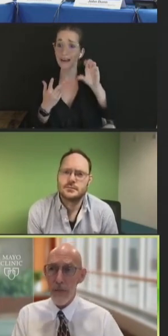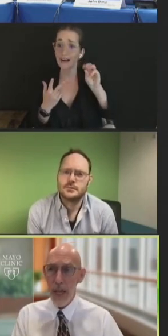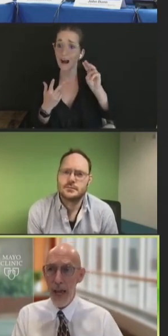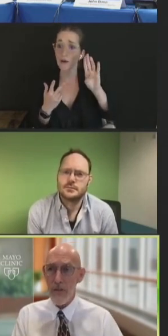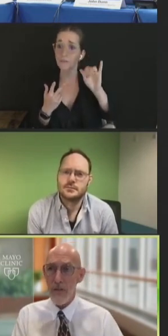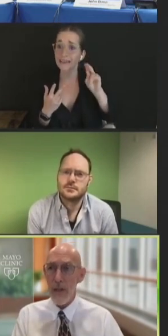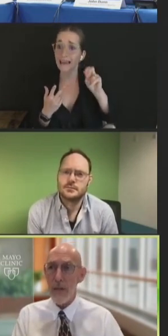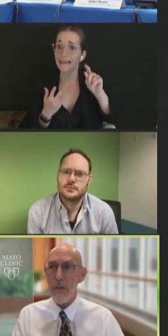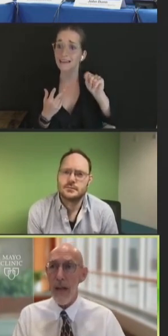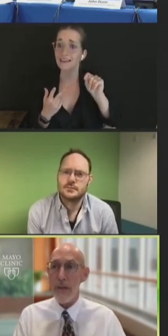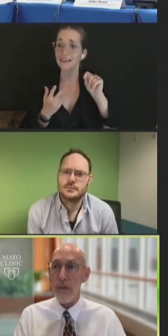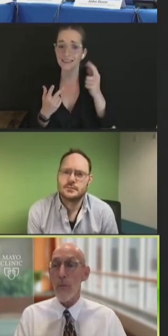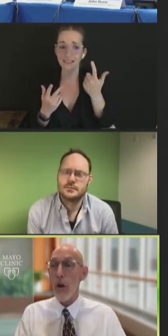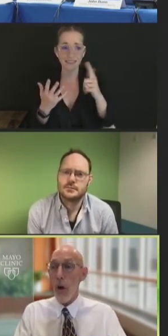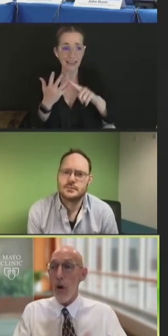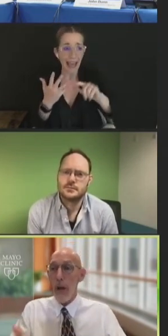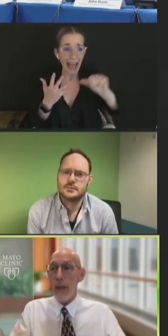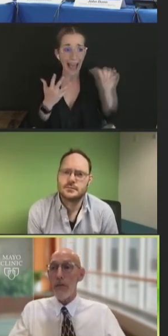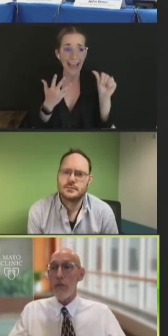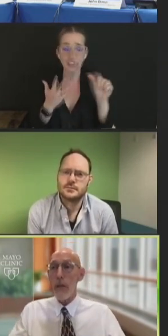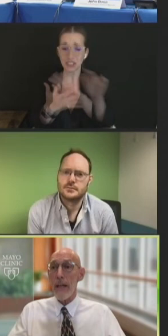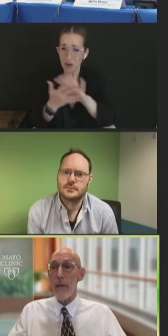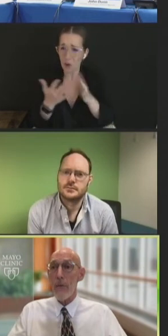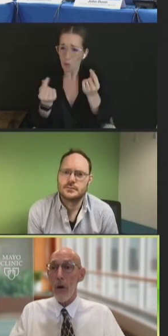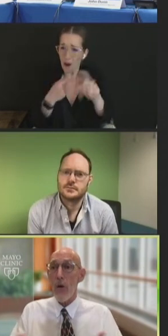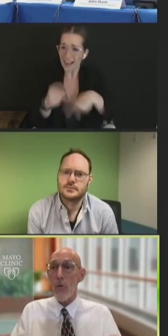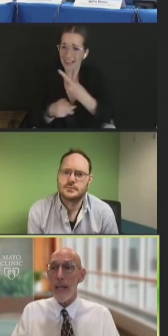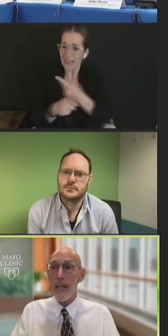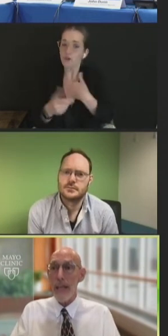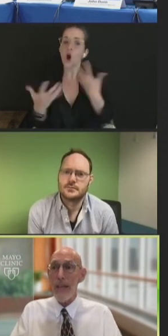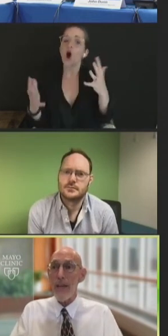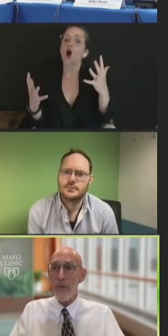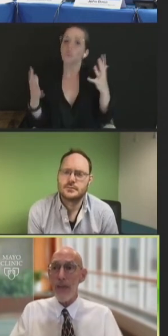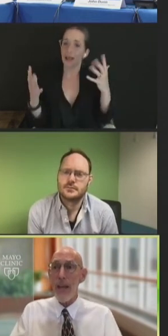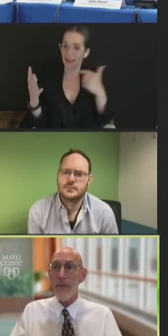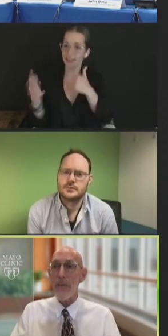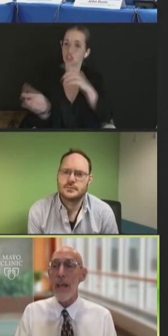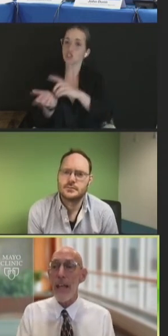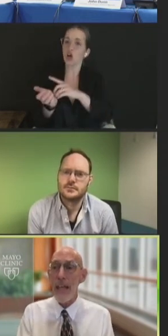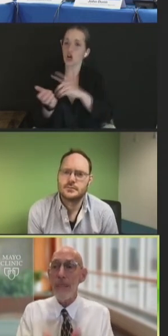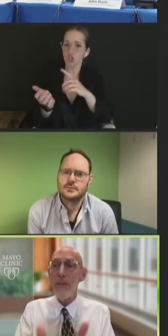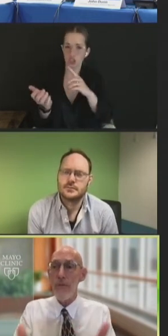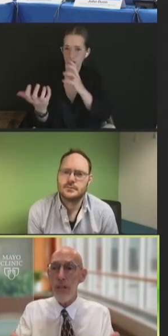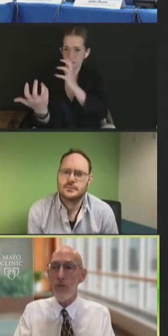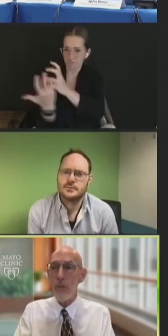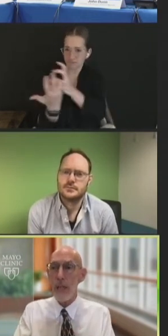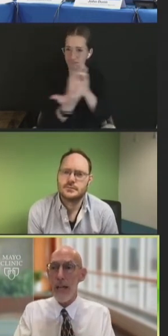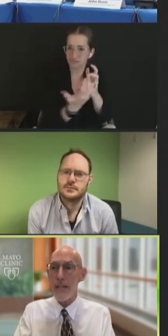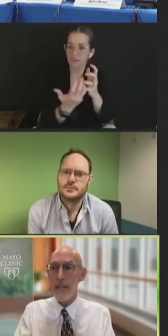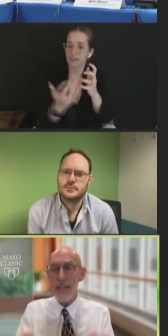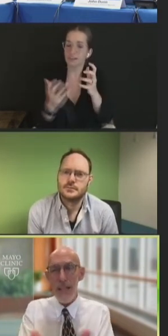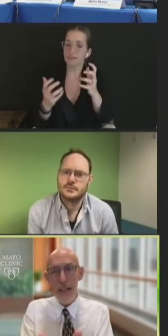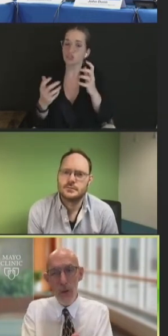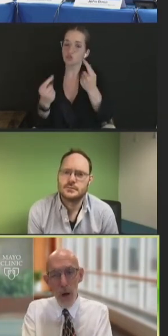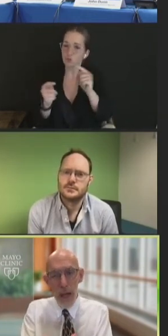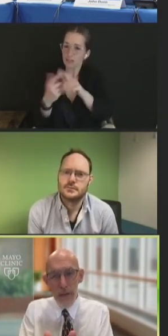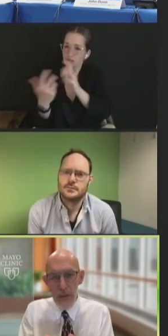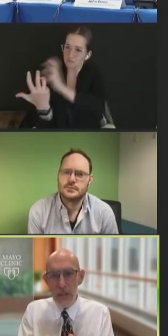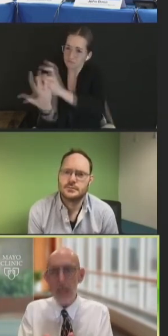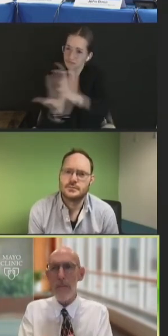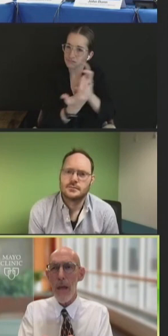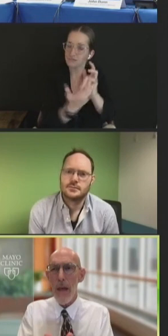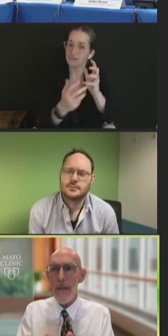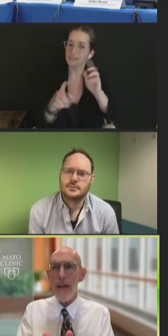I give an adjuvanted vaccine? We're already doing it. We're already, in a sense, individualizing. That's not quite